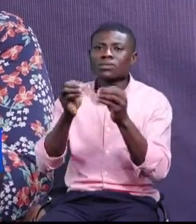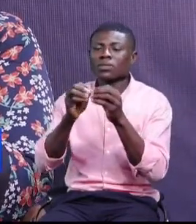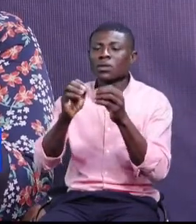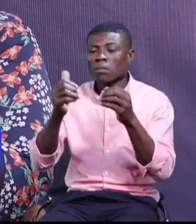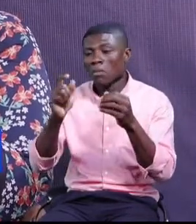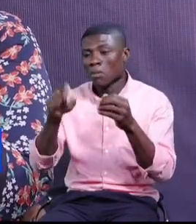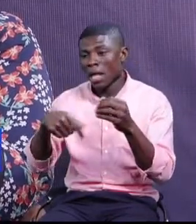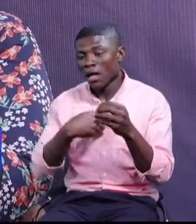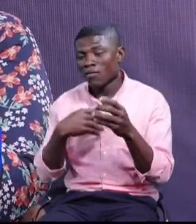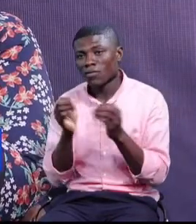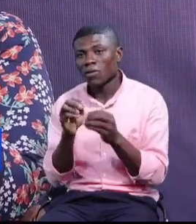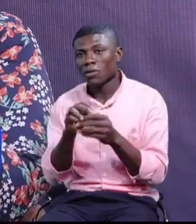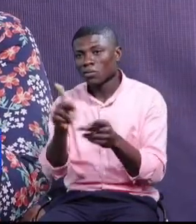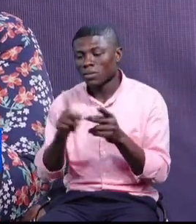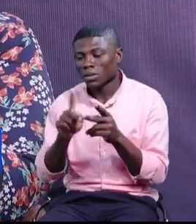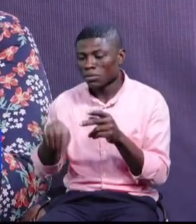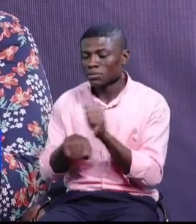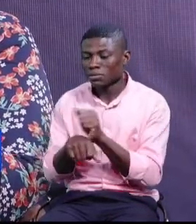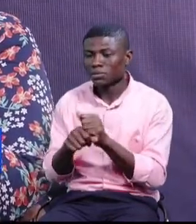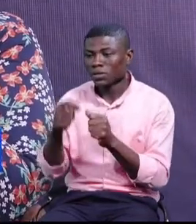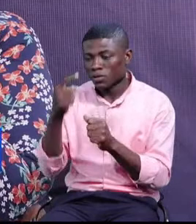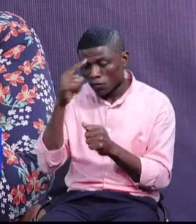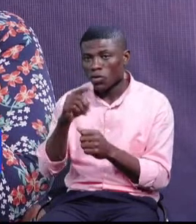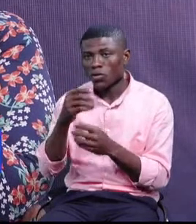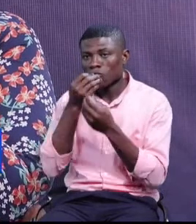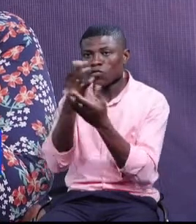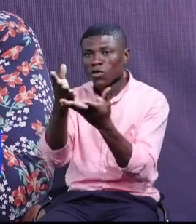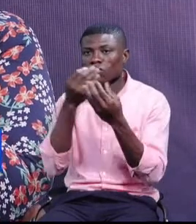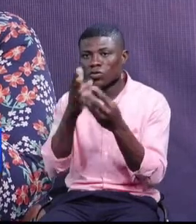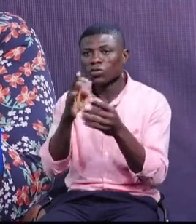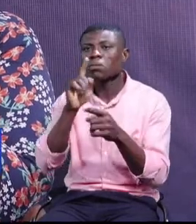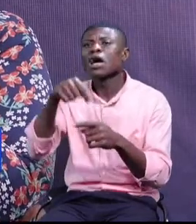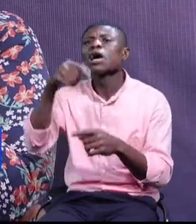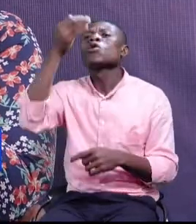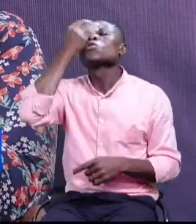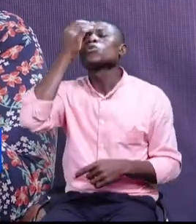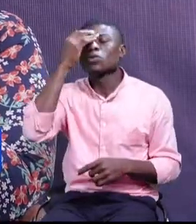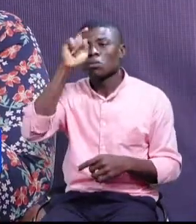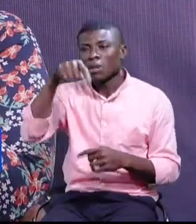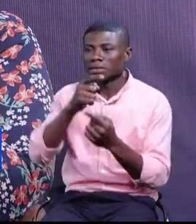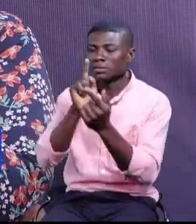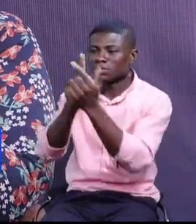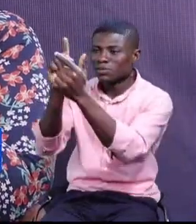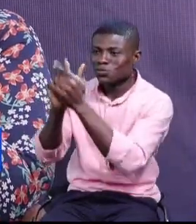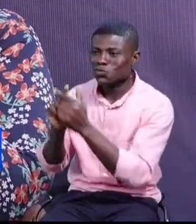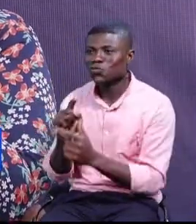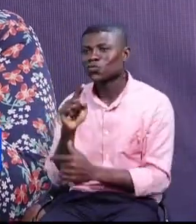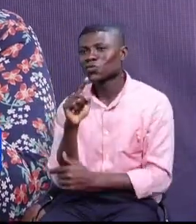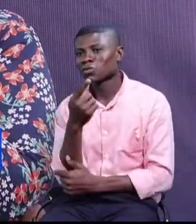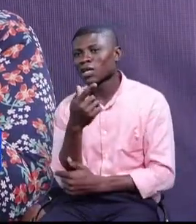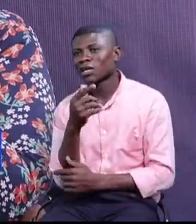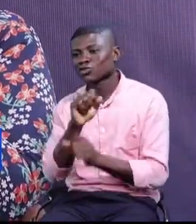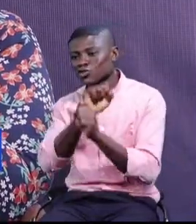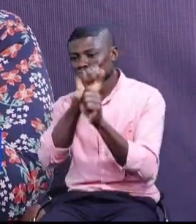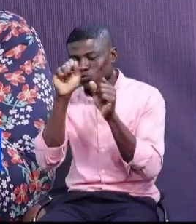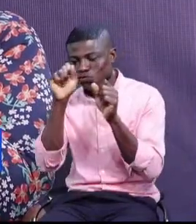be a place where you can go for data, know exactly where you need to, like one